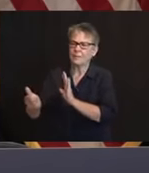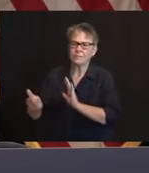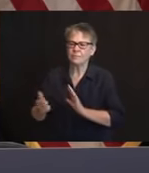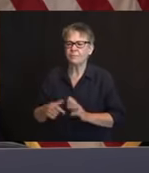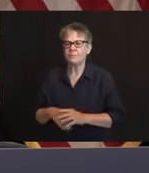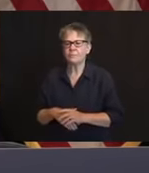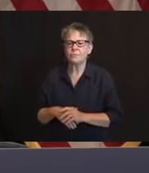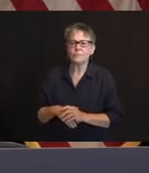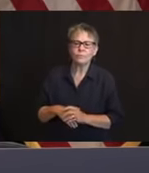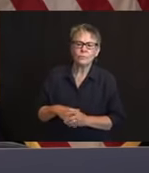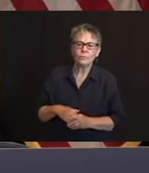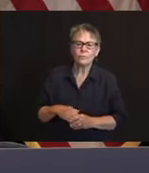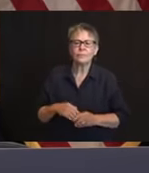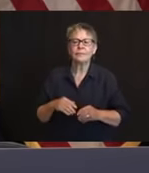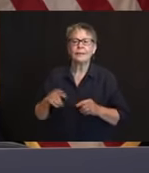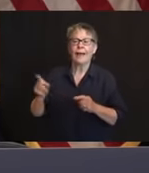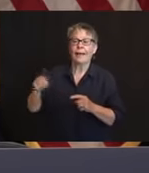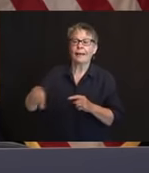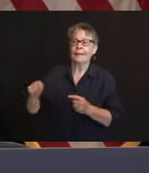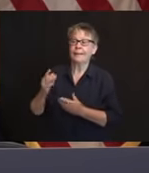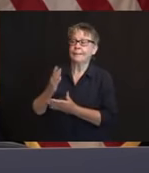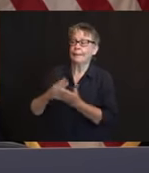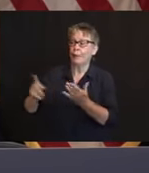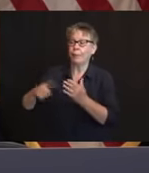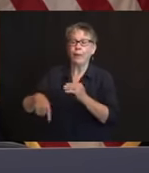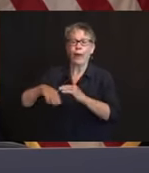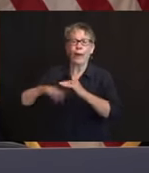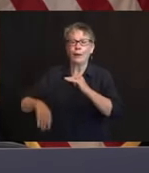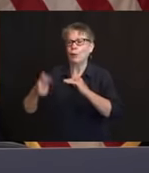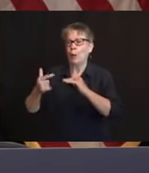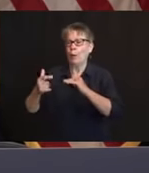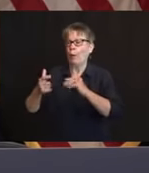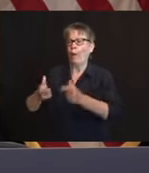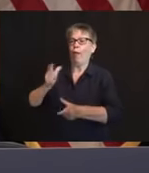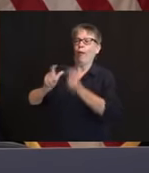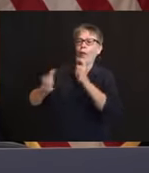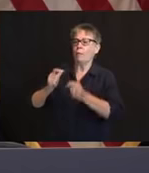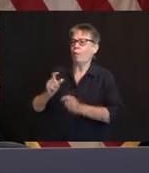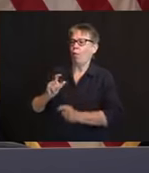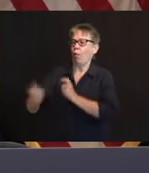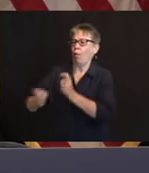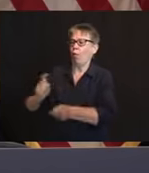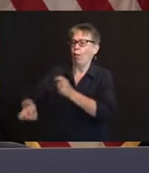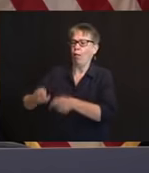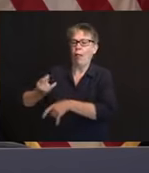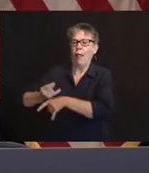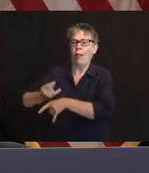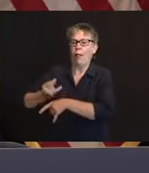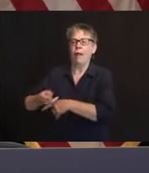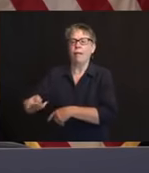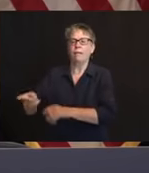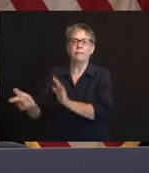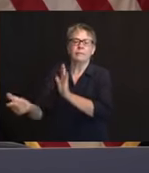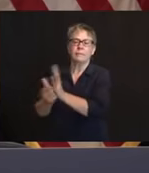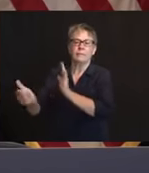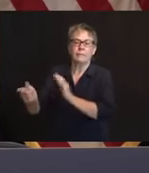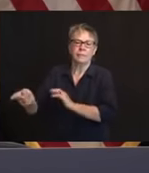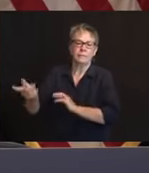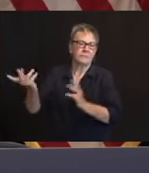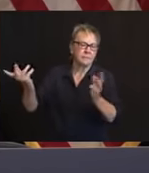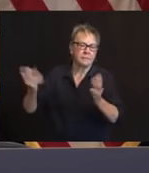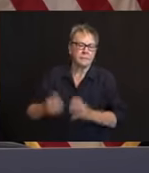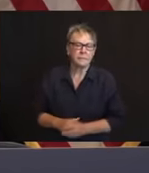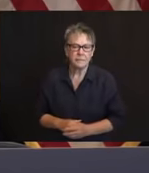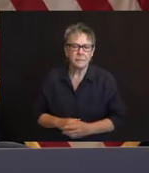I know that outside dining is huge, to commend those municipalities that have been creative in using sidewalks and parking